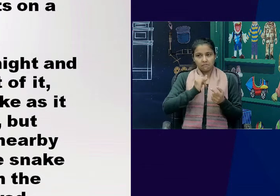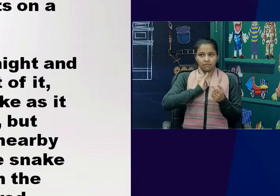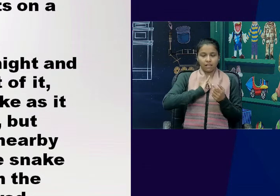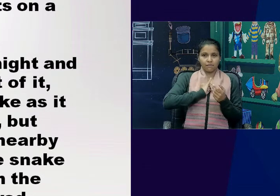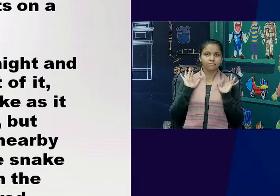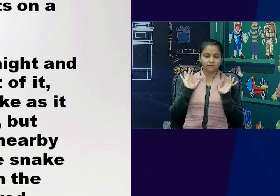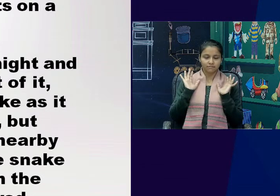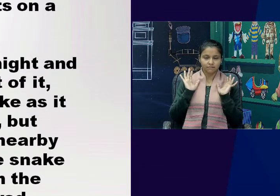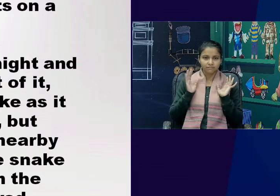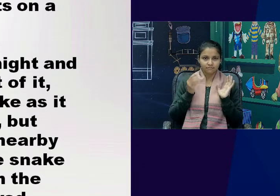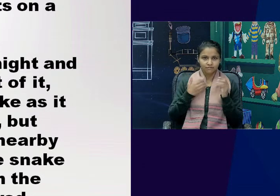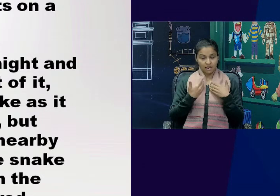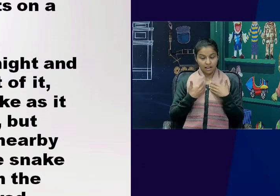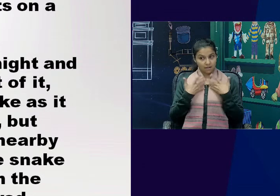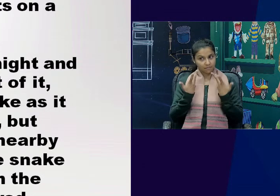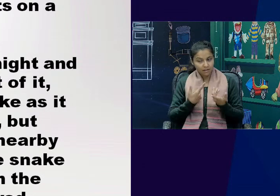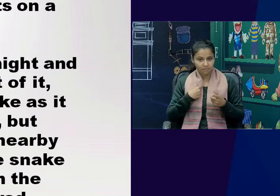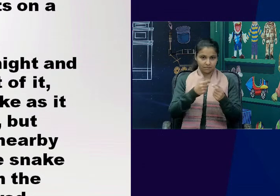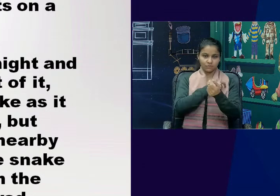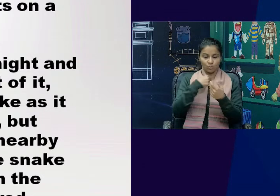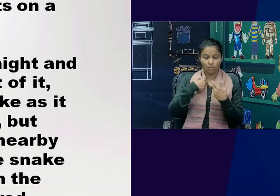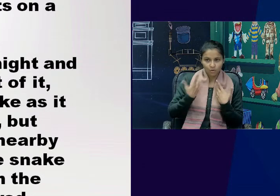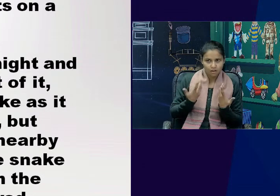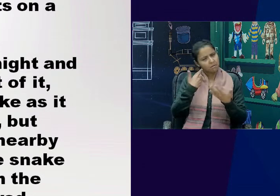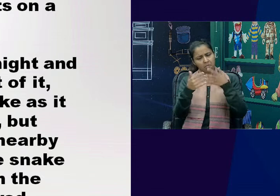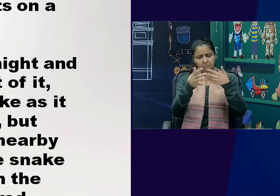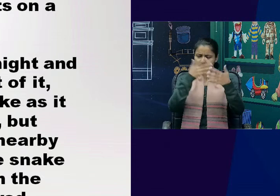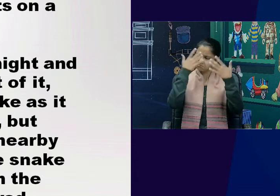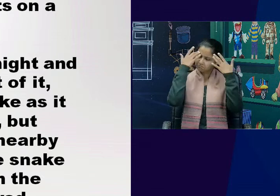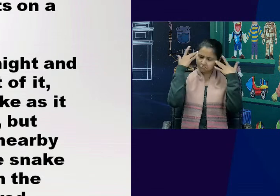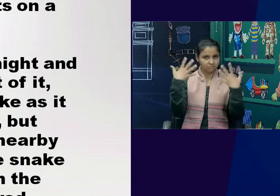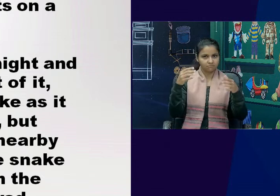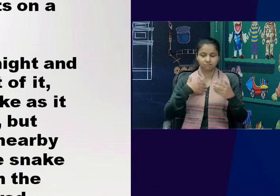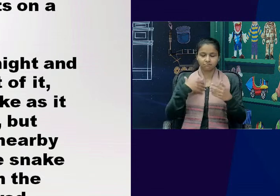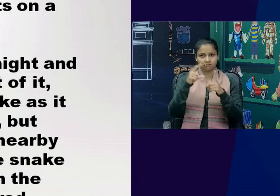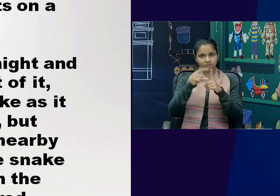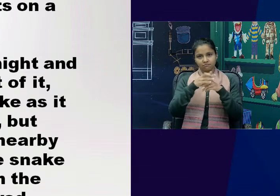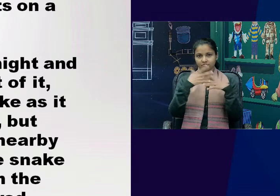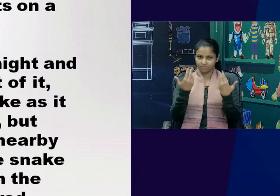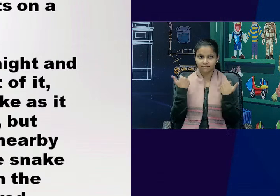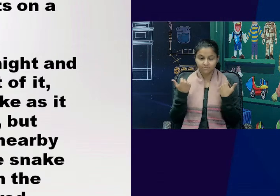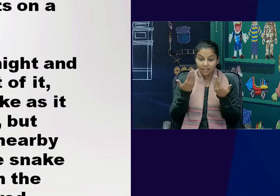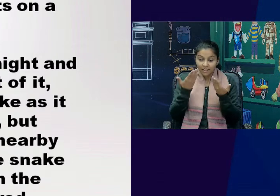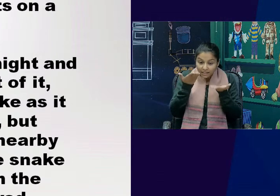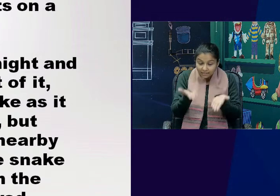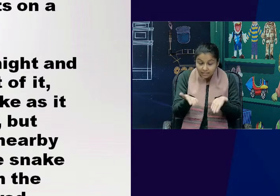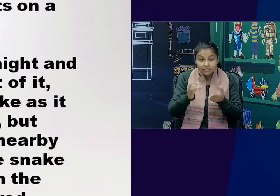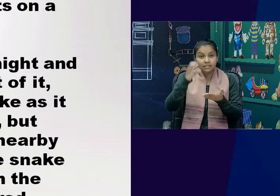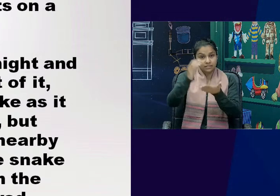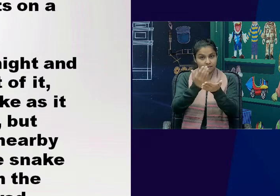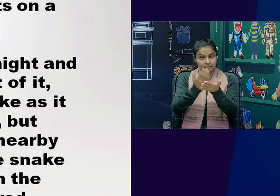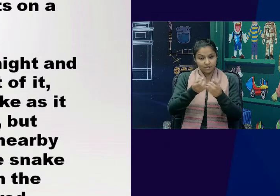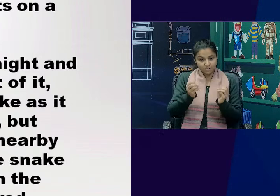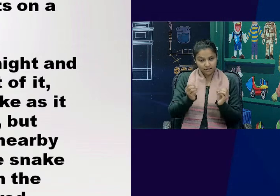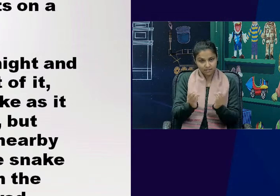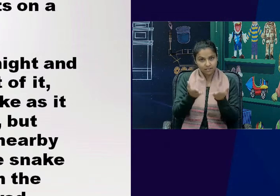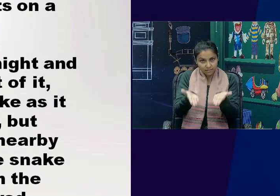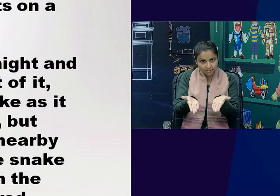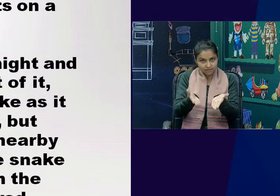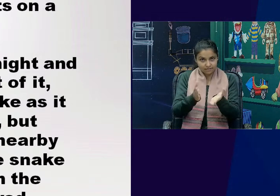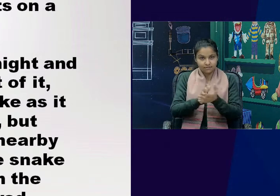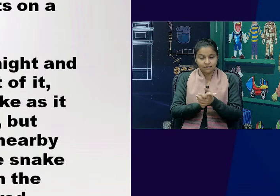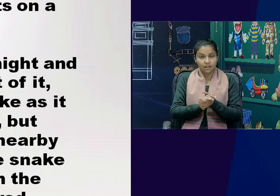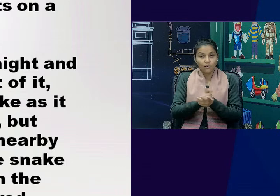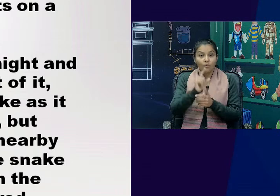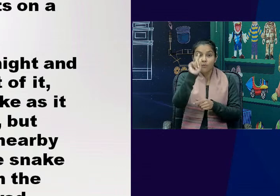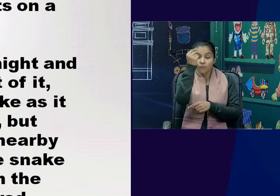I have become a doctor, I am everything. So, and there the chapter starts, and there he tells us that